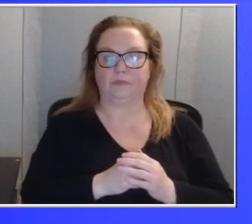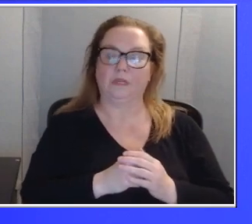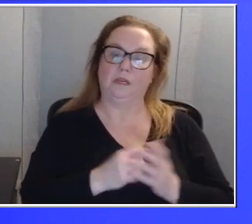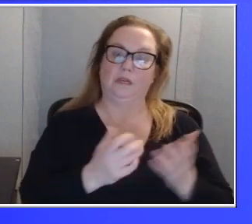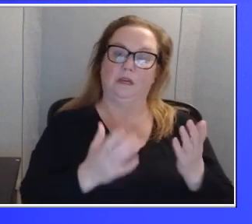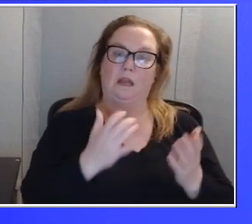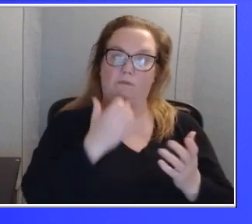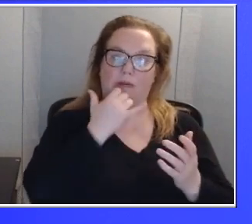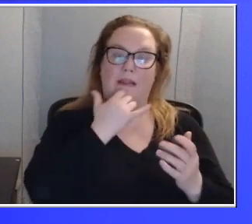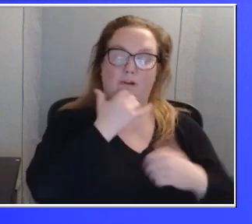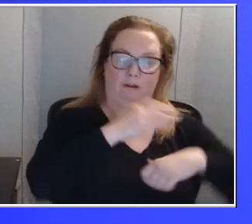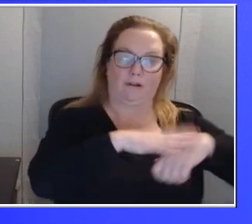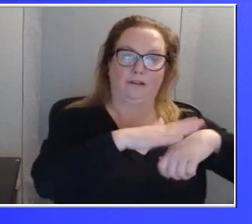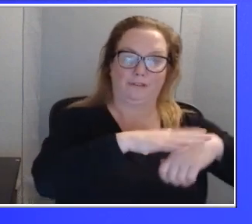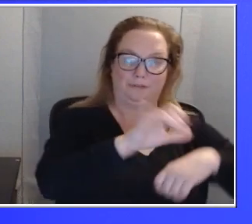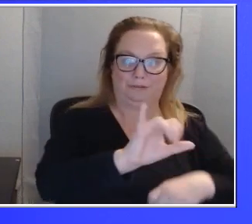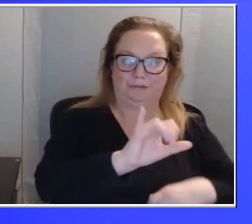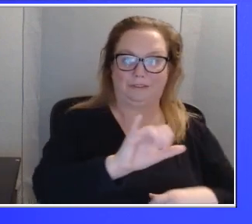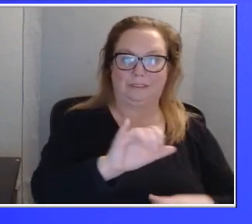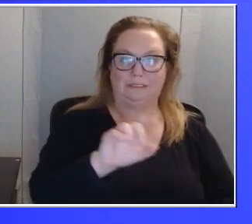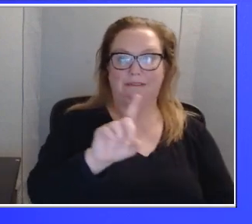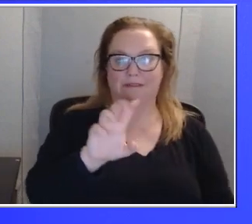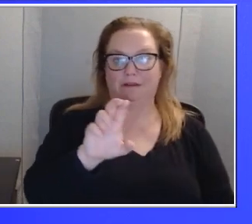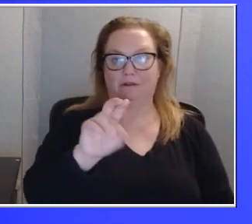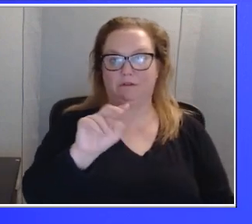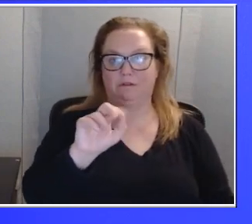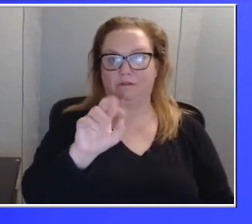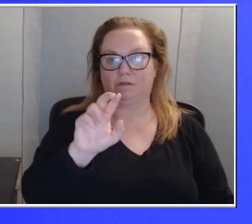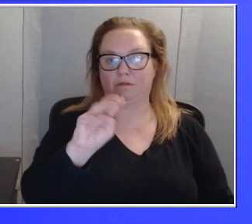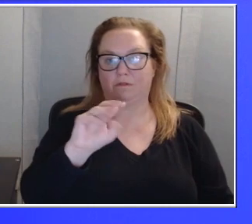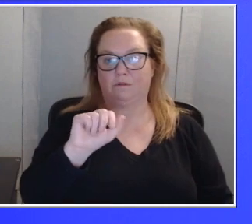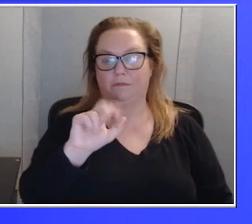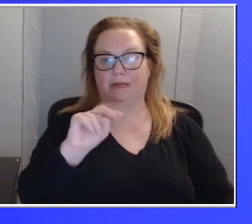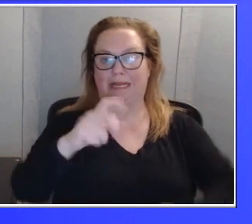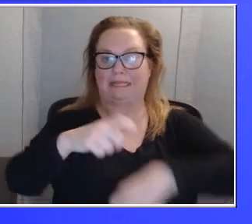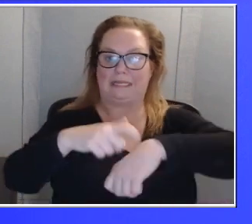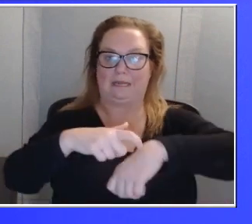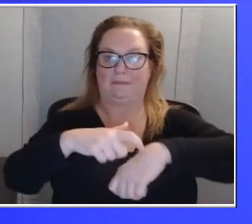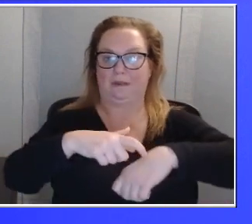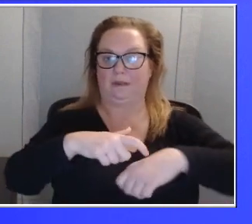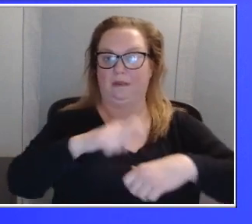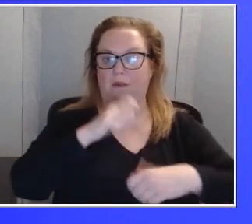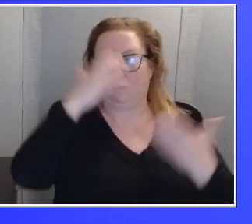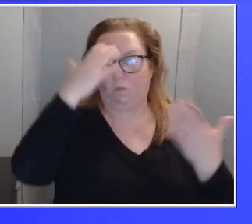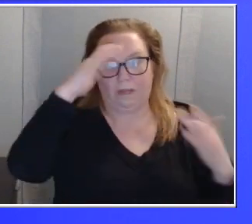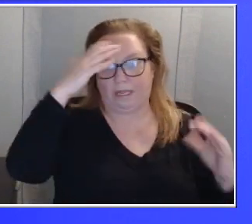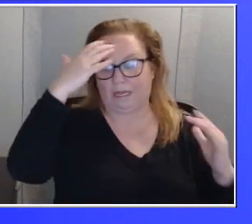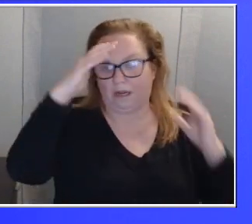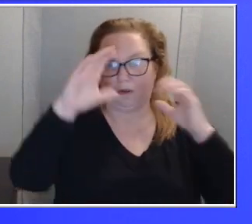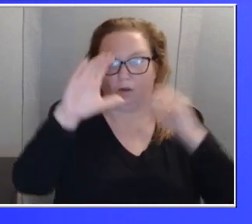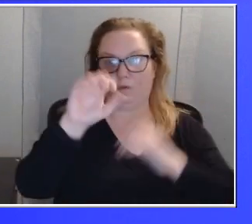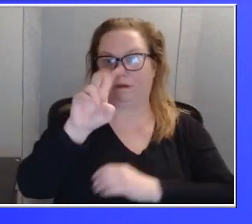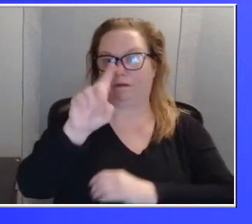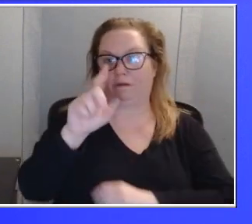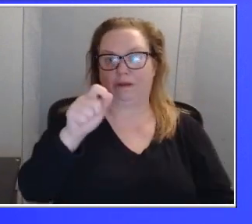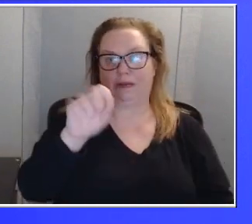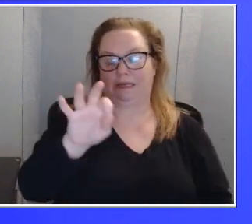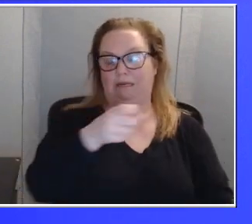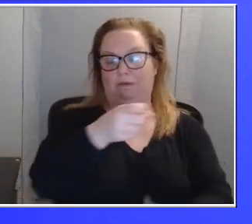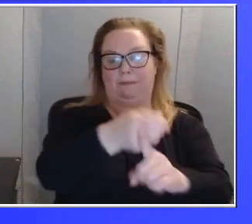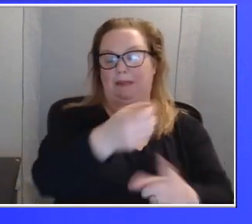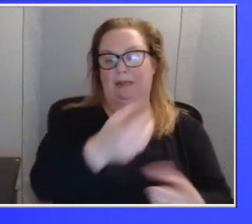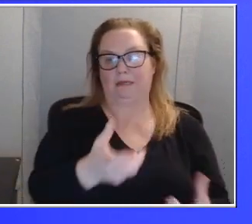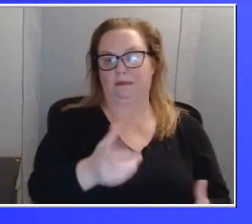the side of caution, much like Dr. Norman did. You know, at that time, we didn't really know what COVID-19 the impact was going to be on